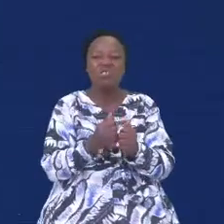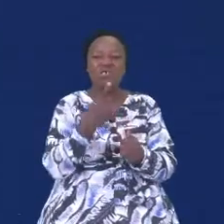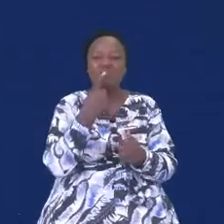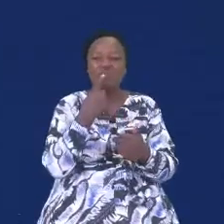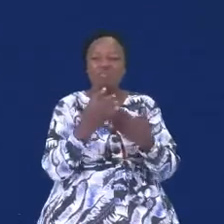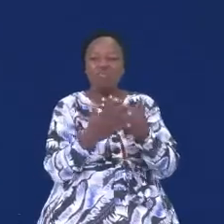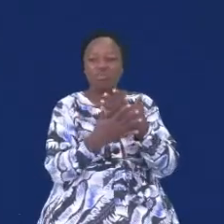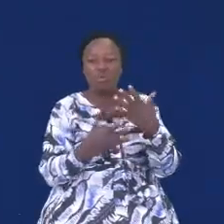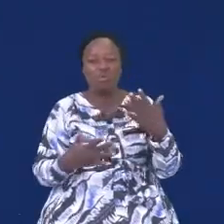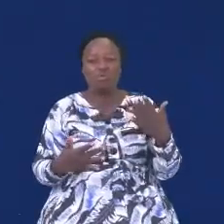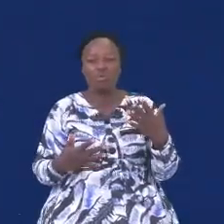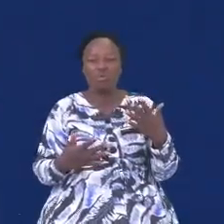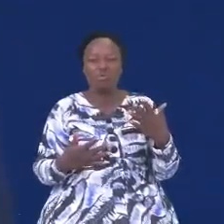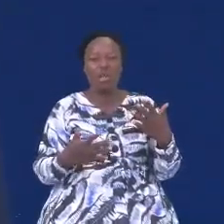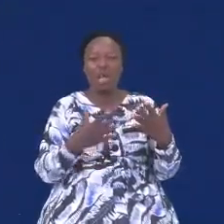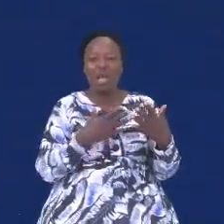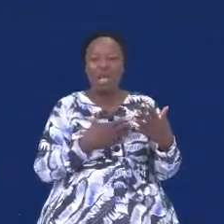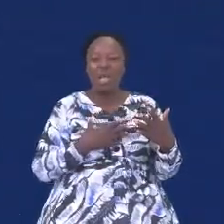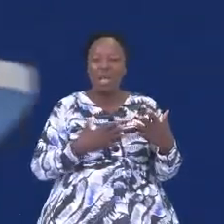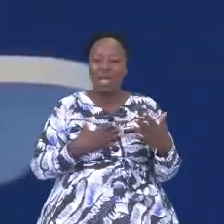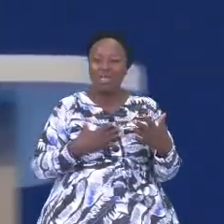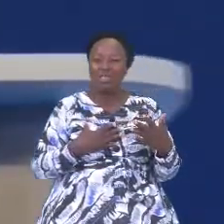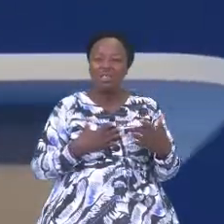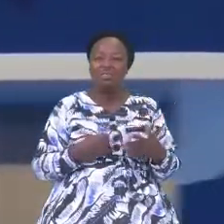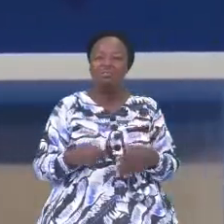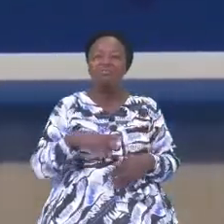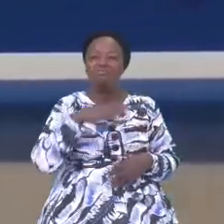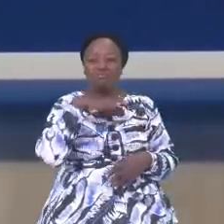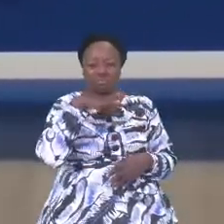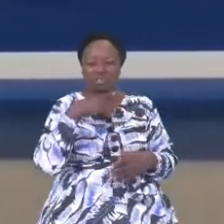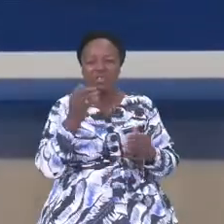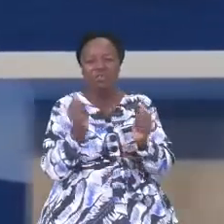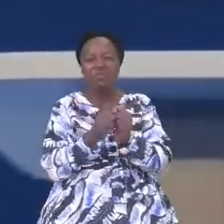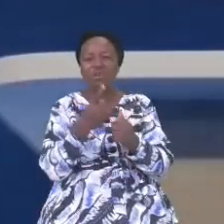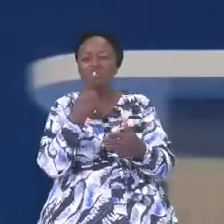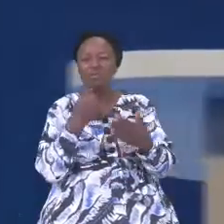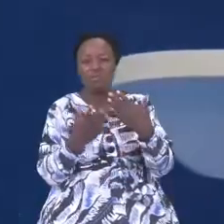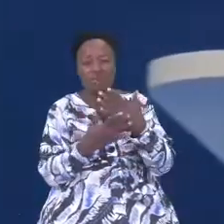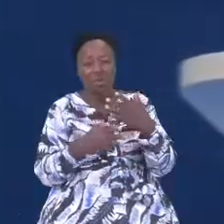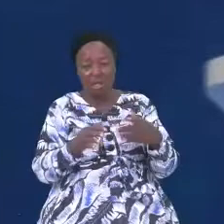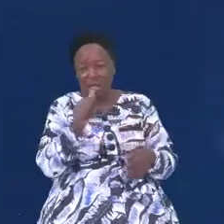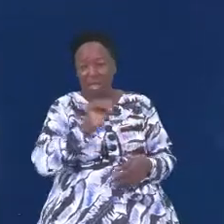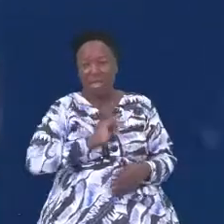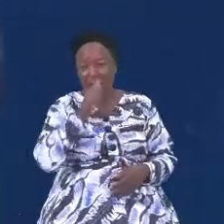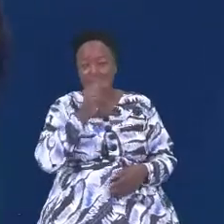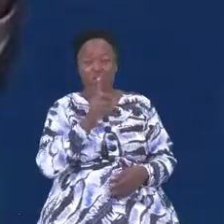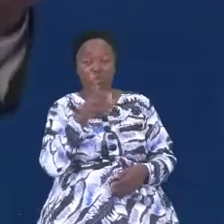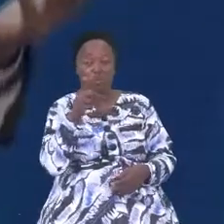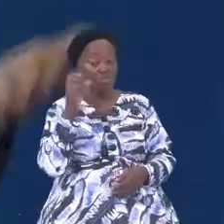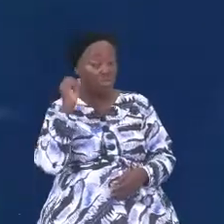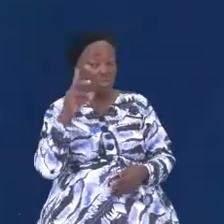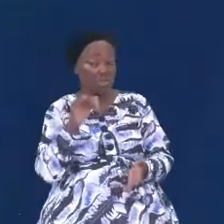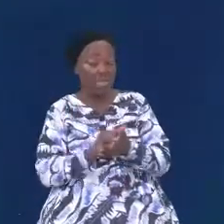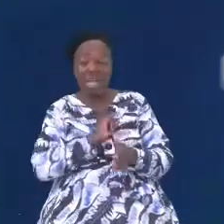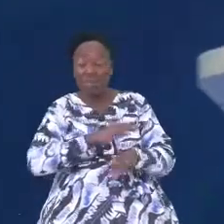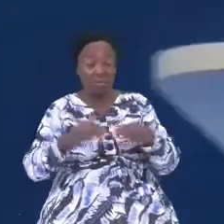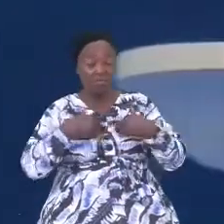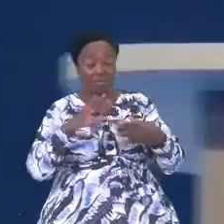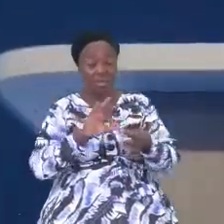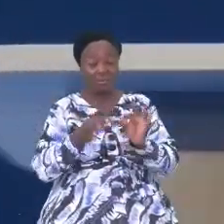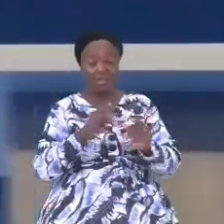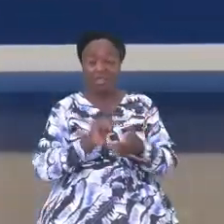Your hands are defiled with blood. I'm sure you understand that. I don't need to explain that to